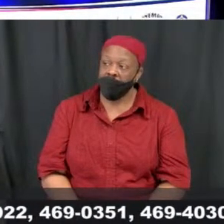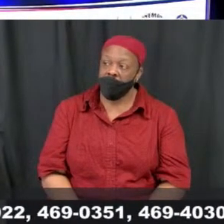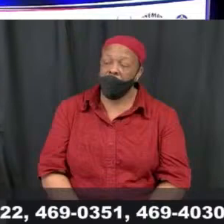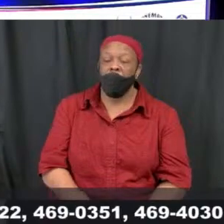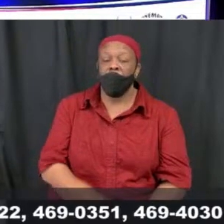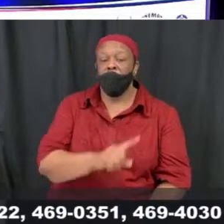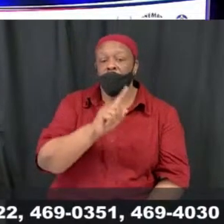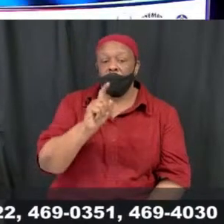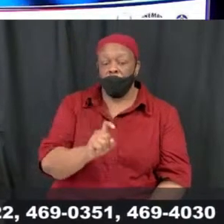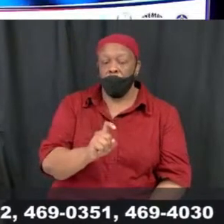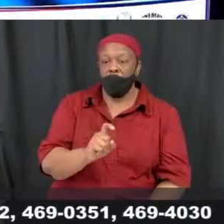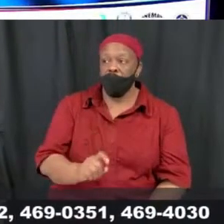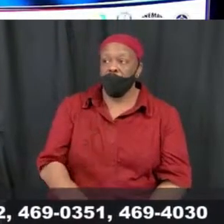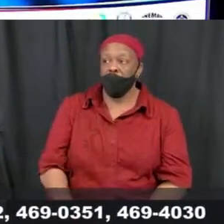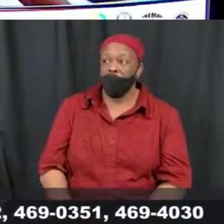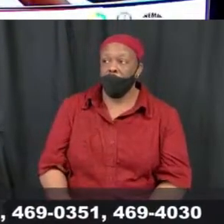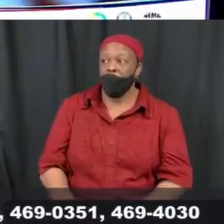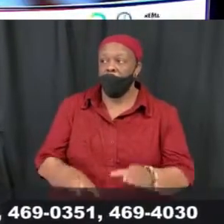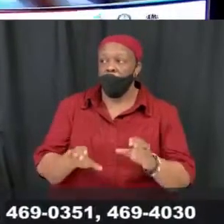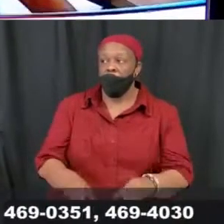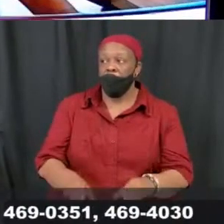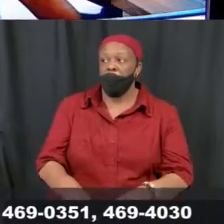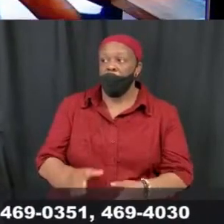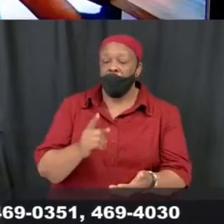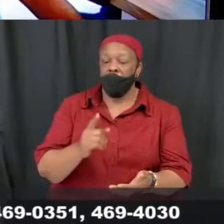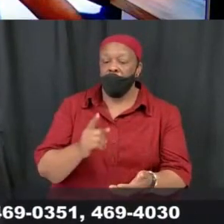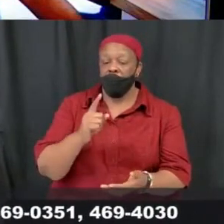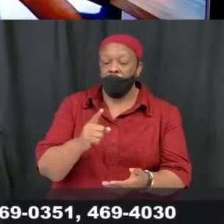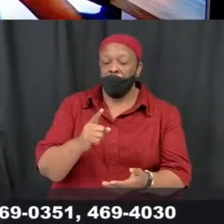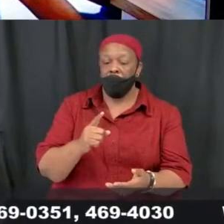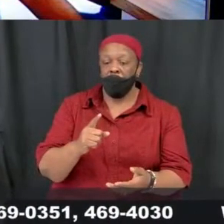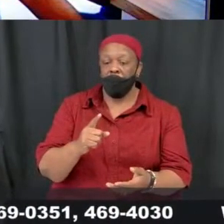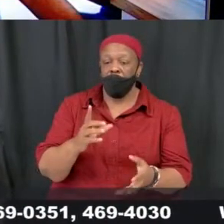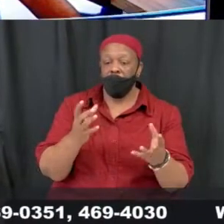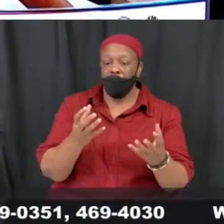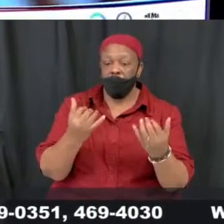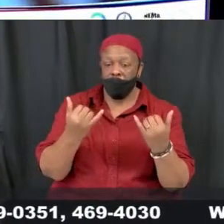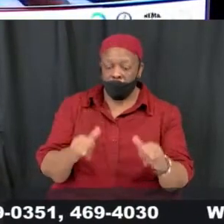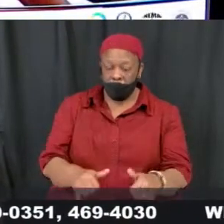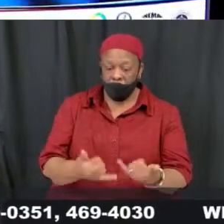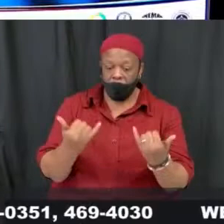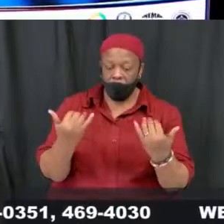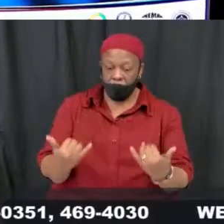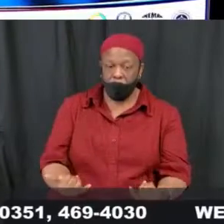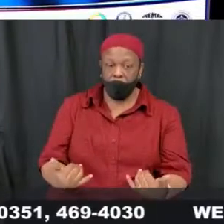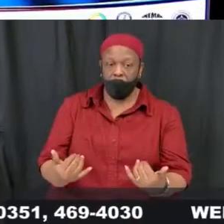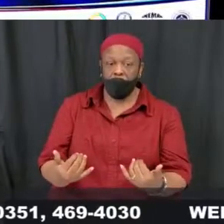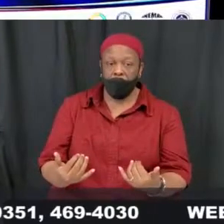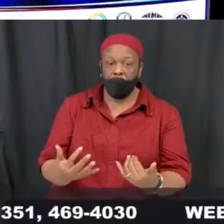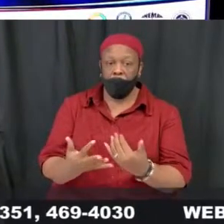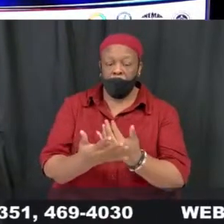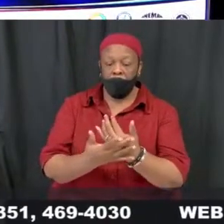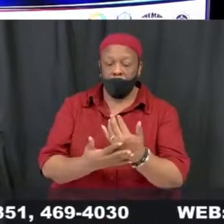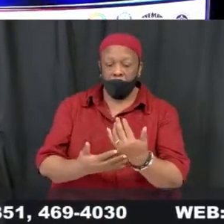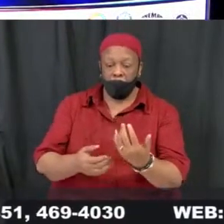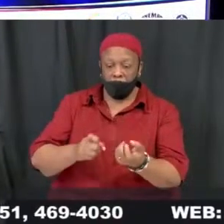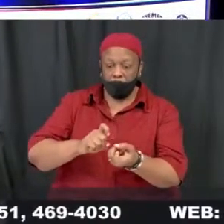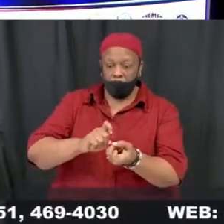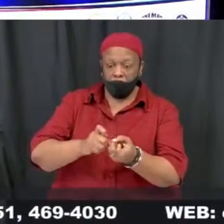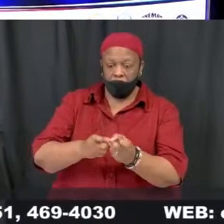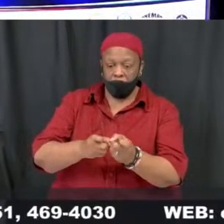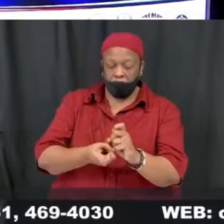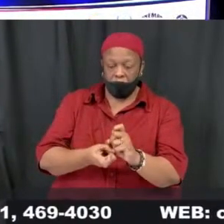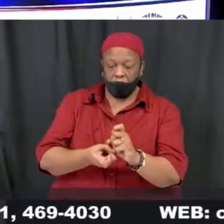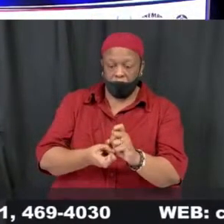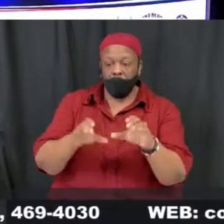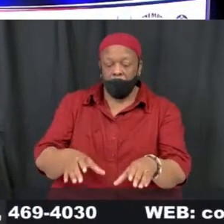Someone who has had a recent blood transfusion and plasma transfusion,